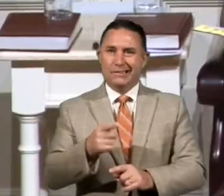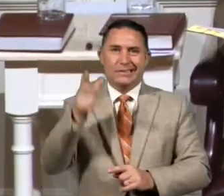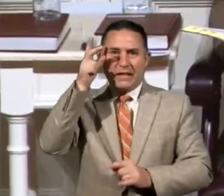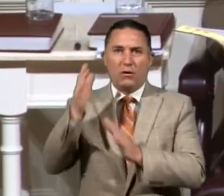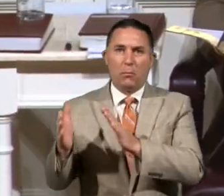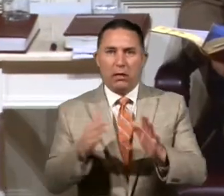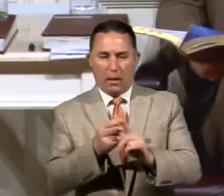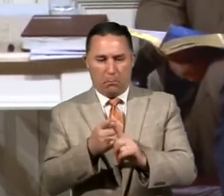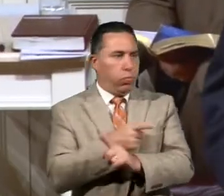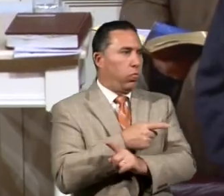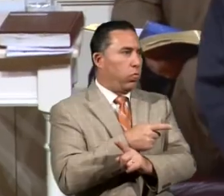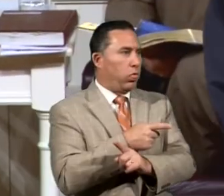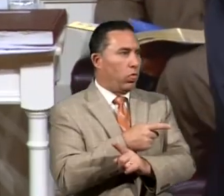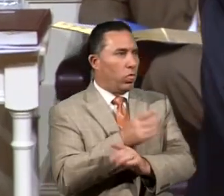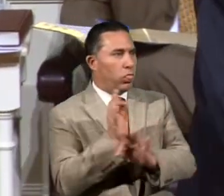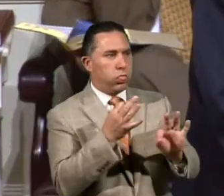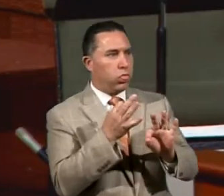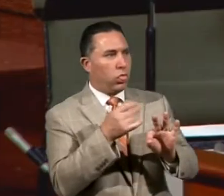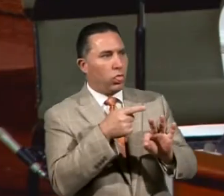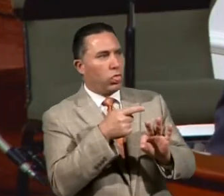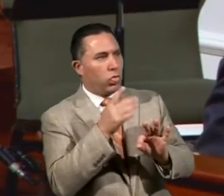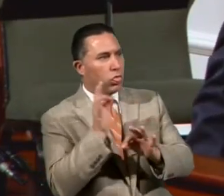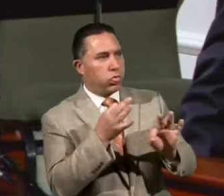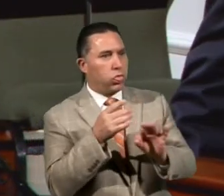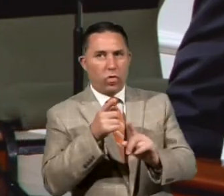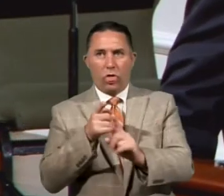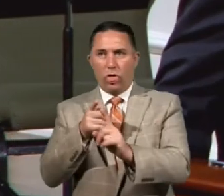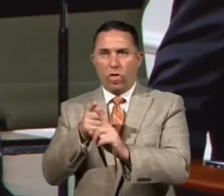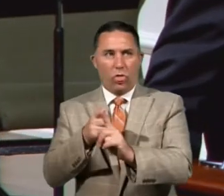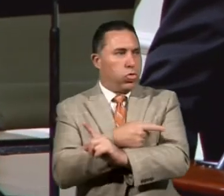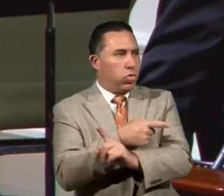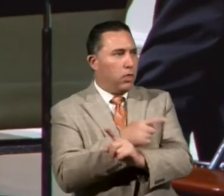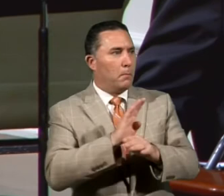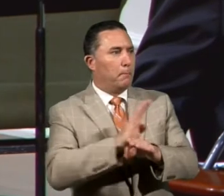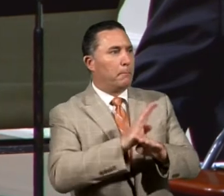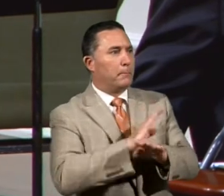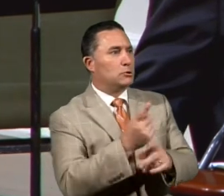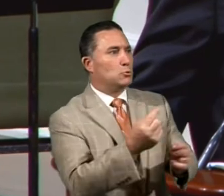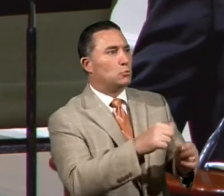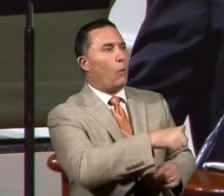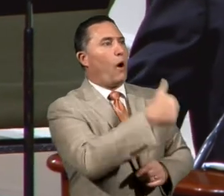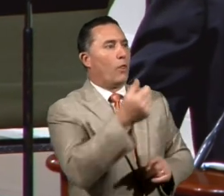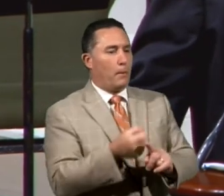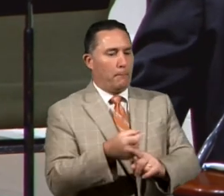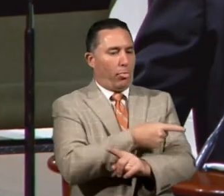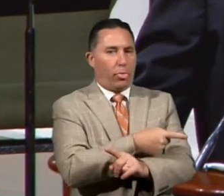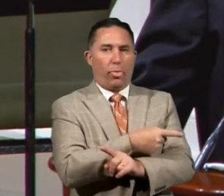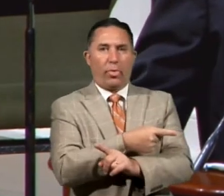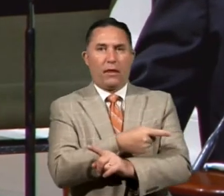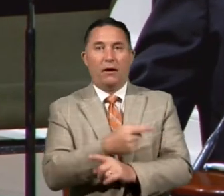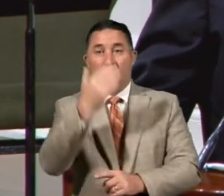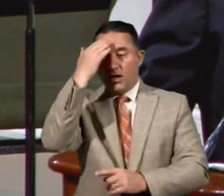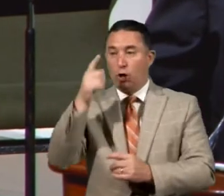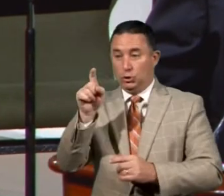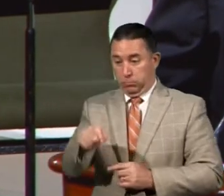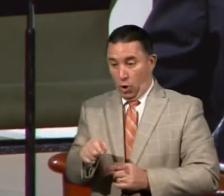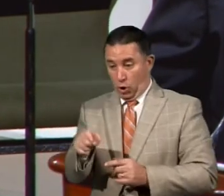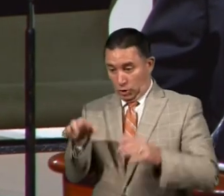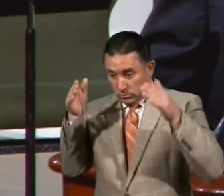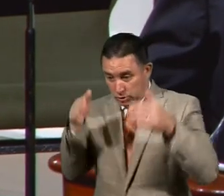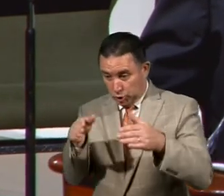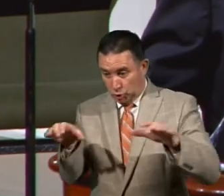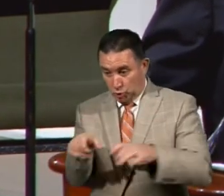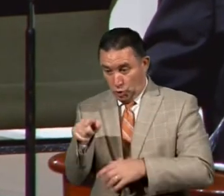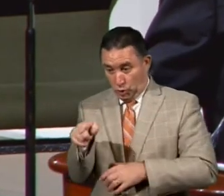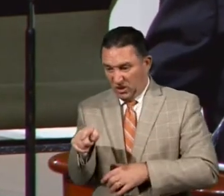plan, just to get us distracted, get us busy, forgetting what it is we're supposed to be